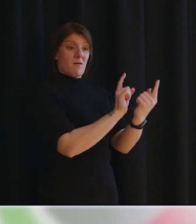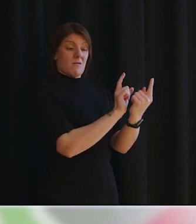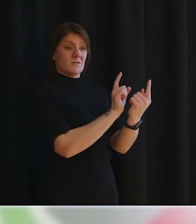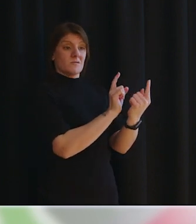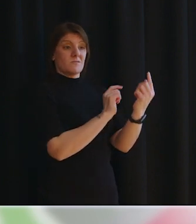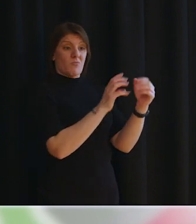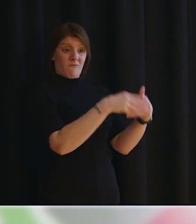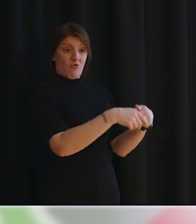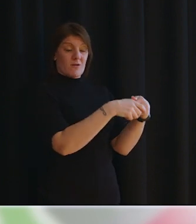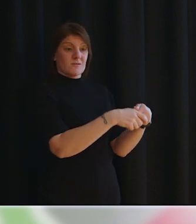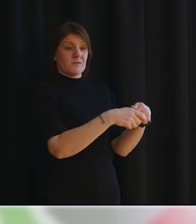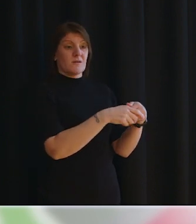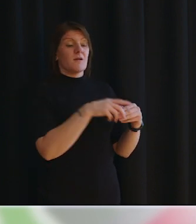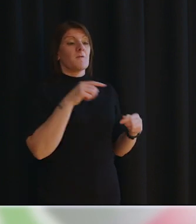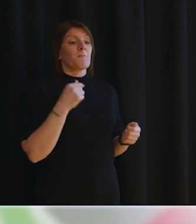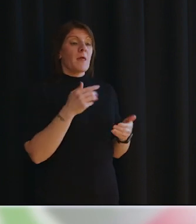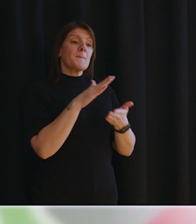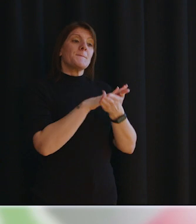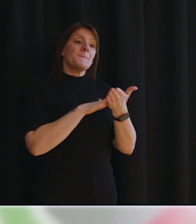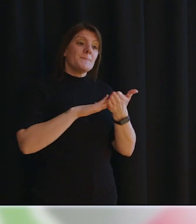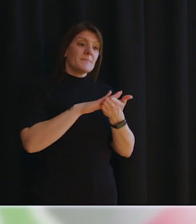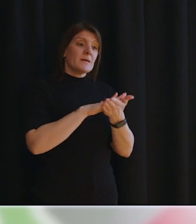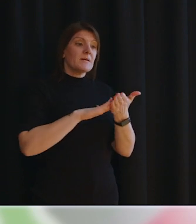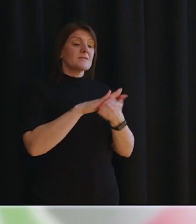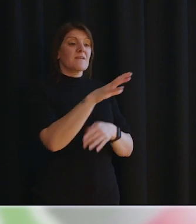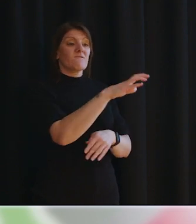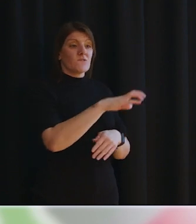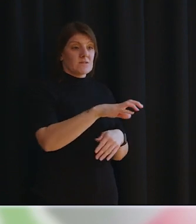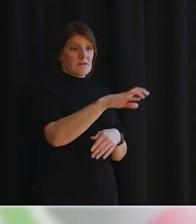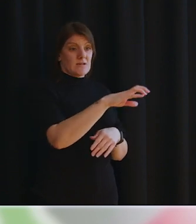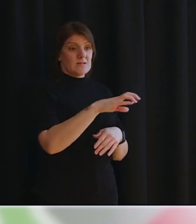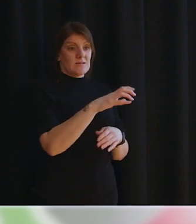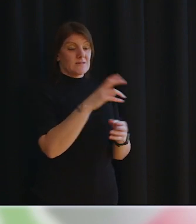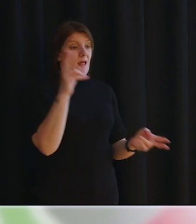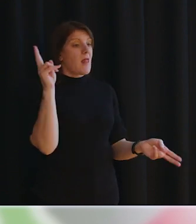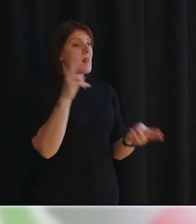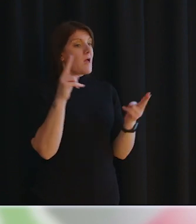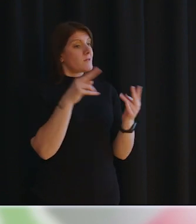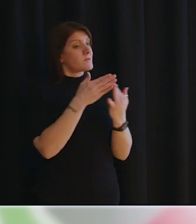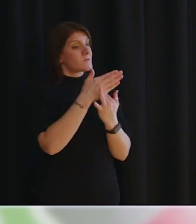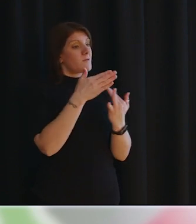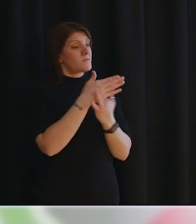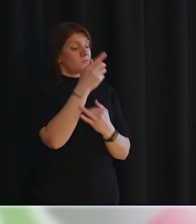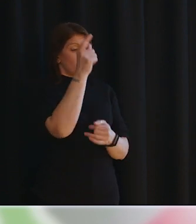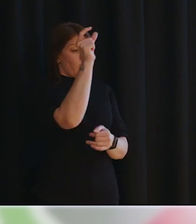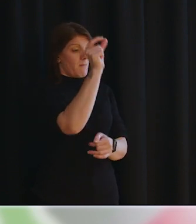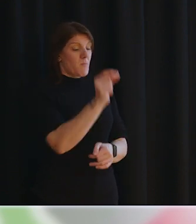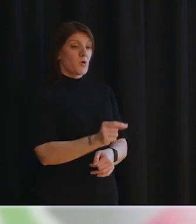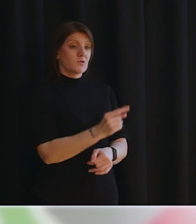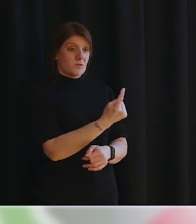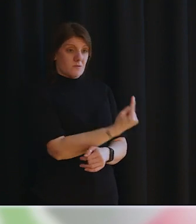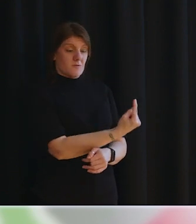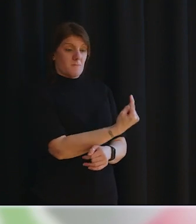that means that the facilities are less accessible to that individual, that they would